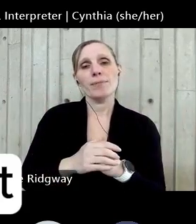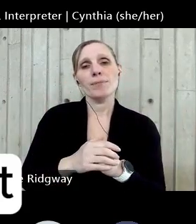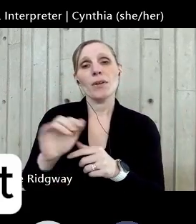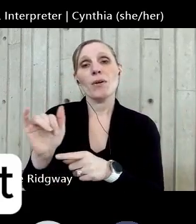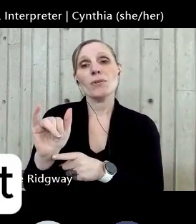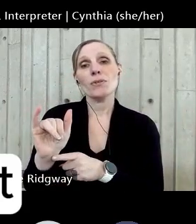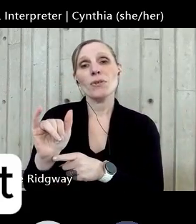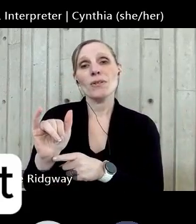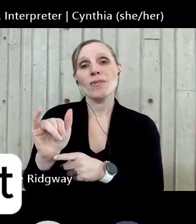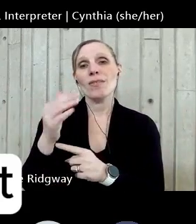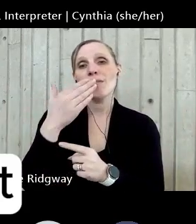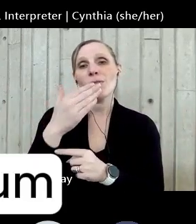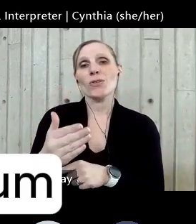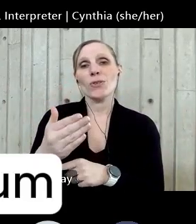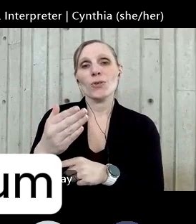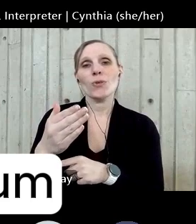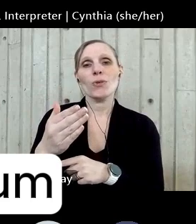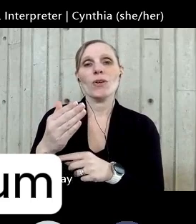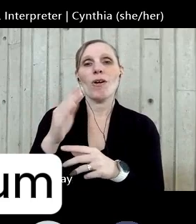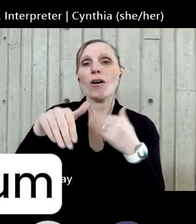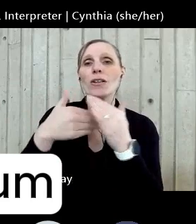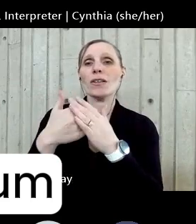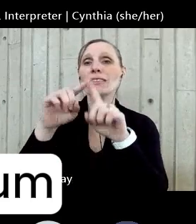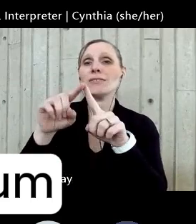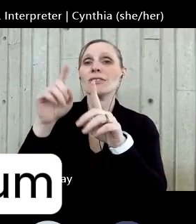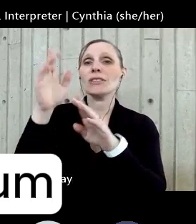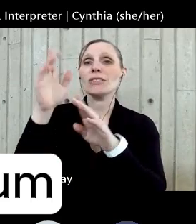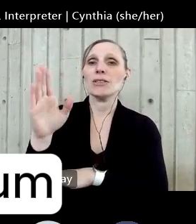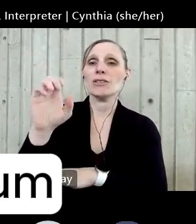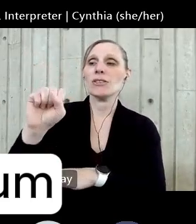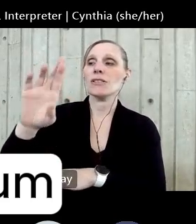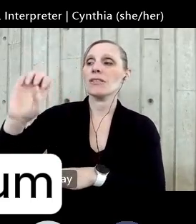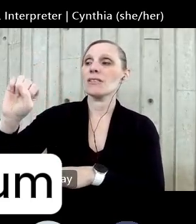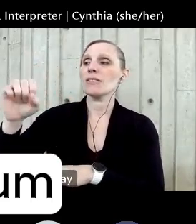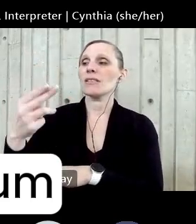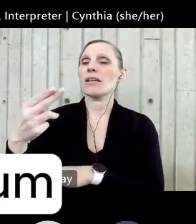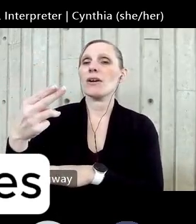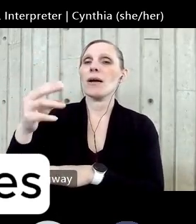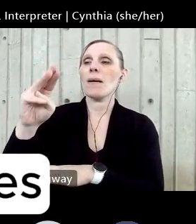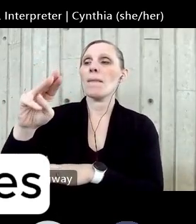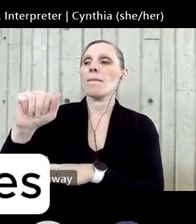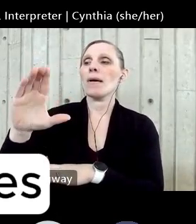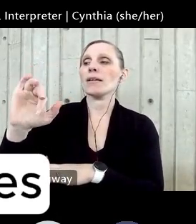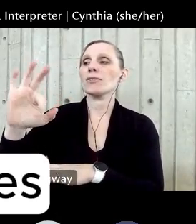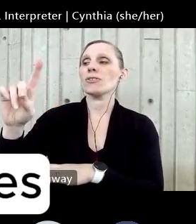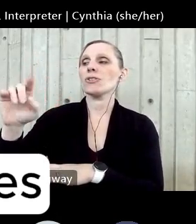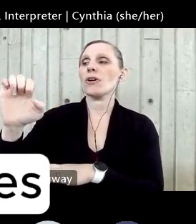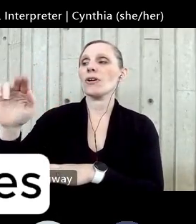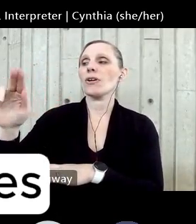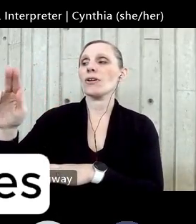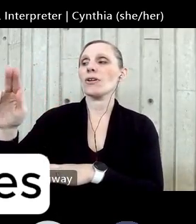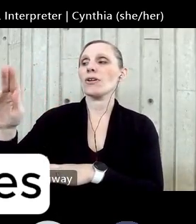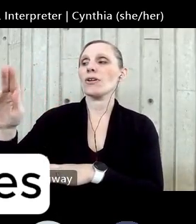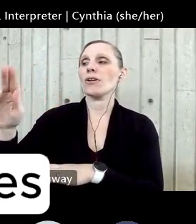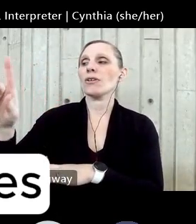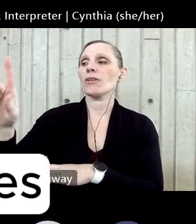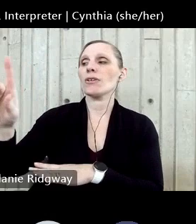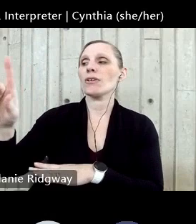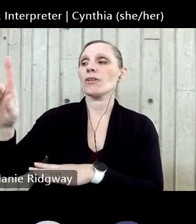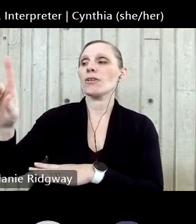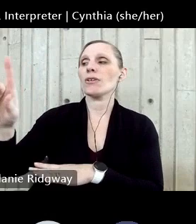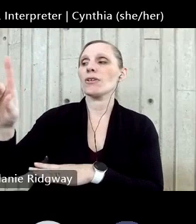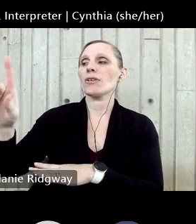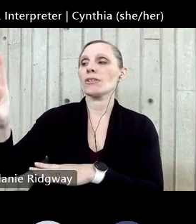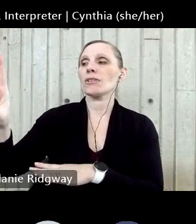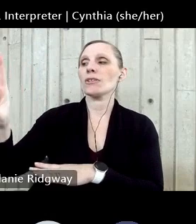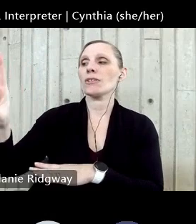big thank you to our guest speakers today, Sarah McDonald and Nick, for today's overview of employment services